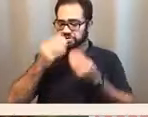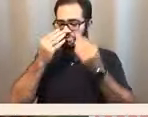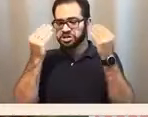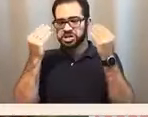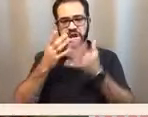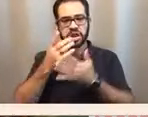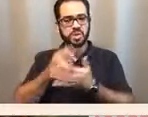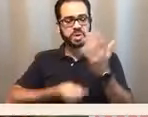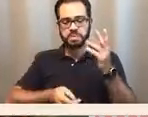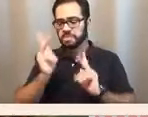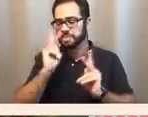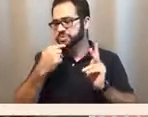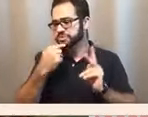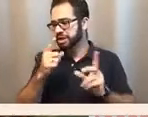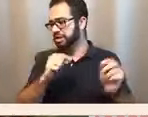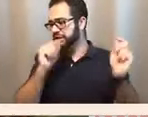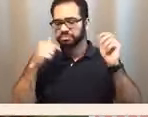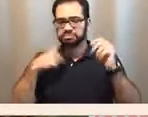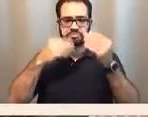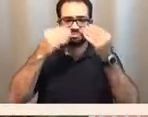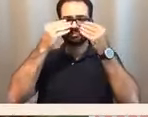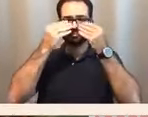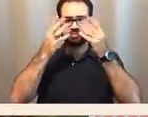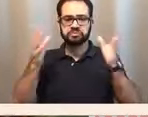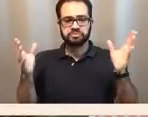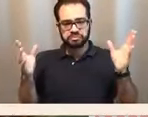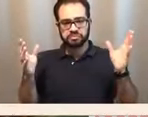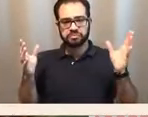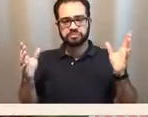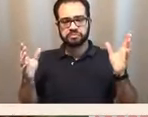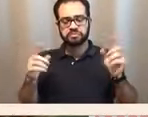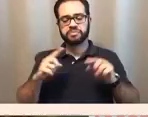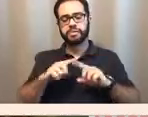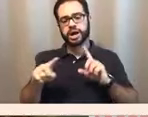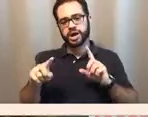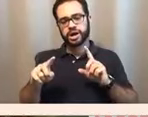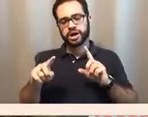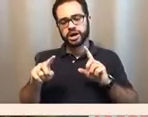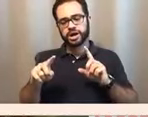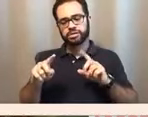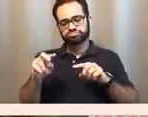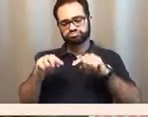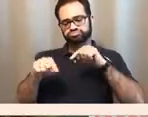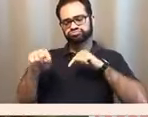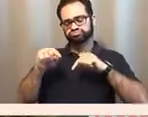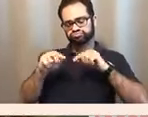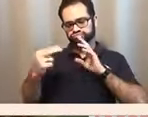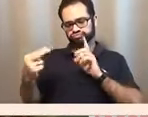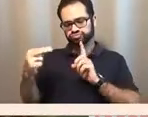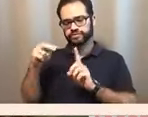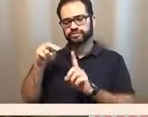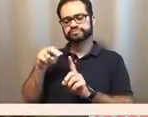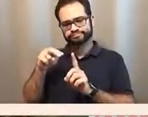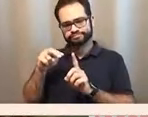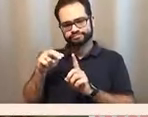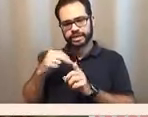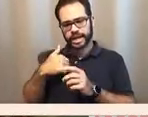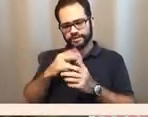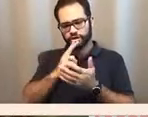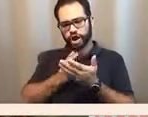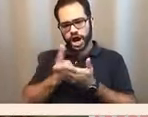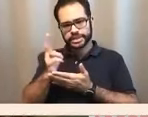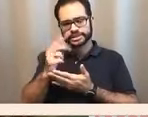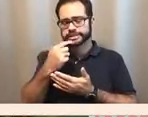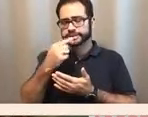say. But there's a time where you have to have reflection and honesty and say, God,